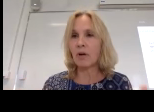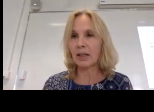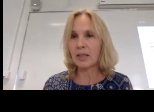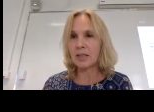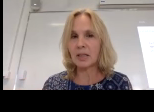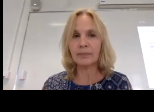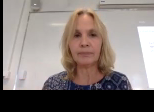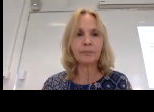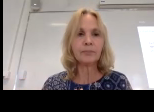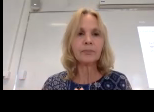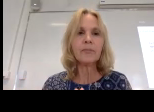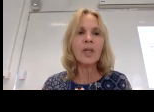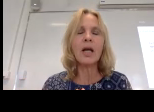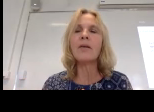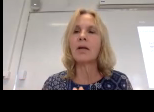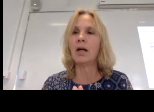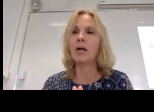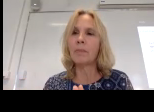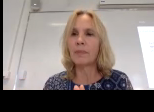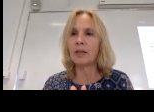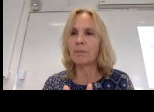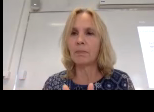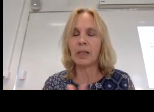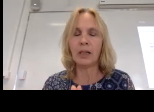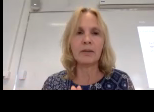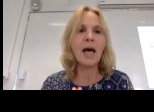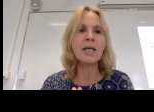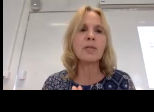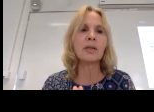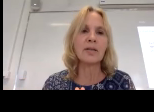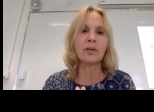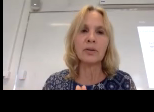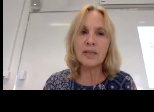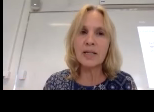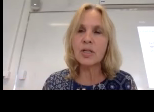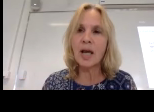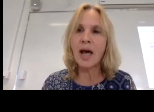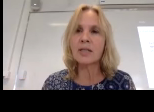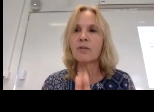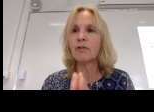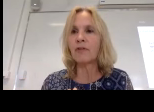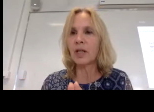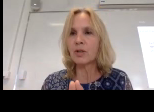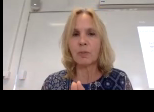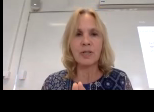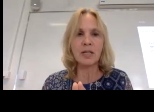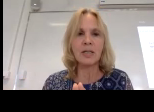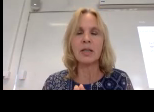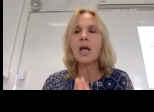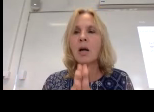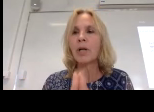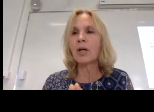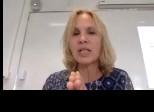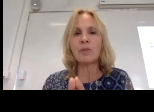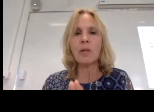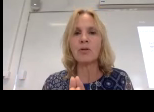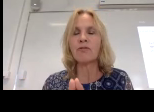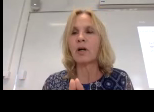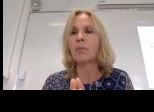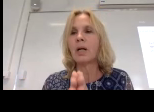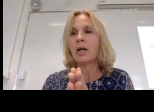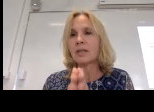and in their iconicity. And the task was a lexical decision task. Full videos were presented, but RT